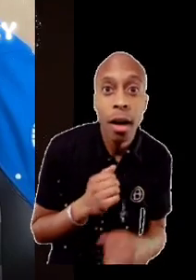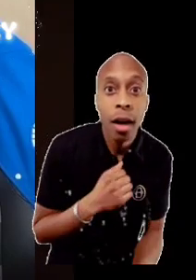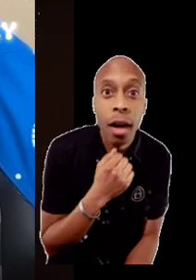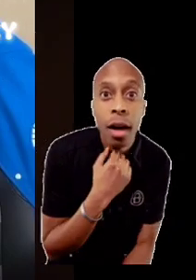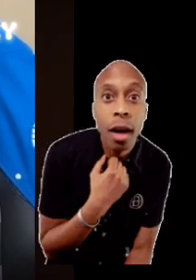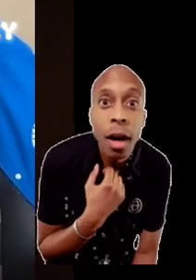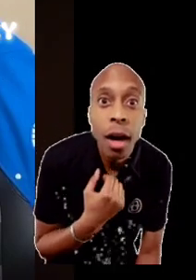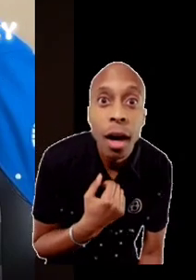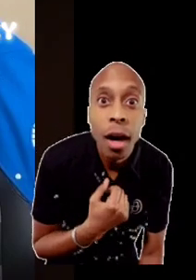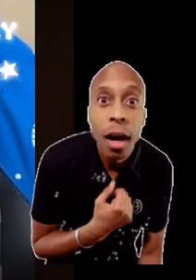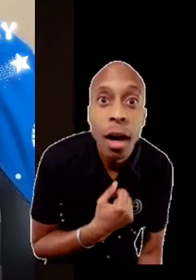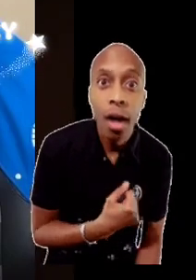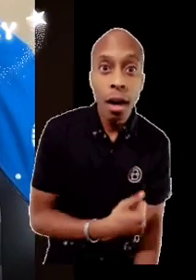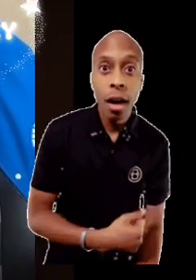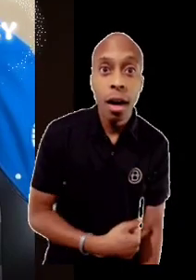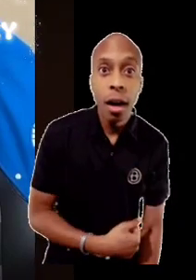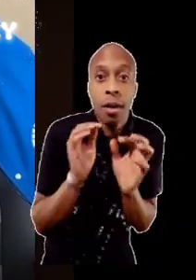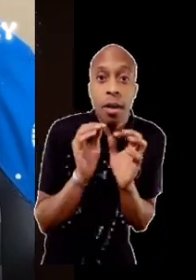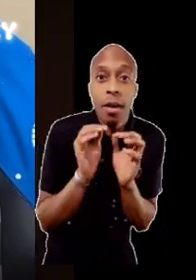Watch and see.